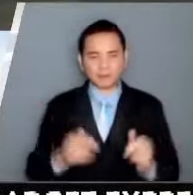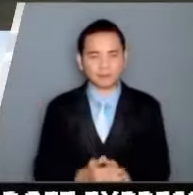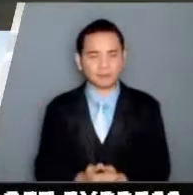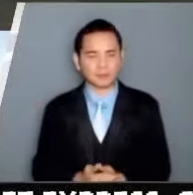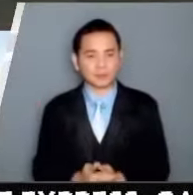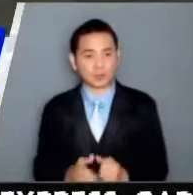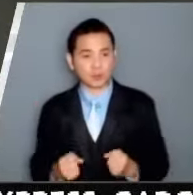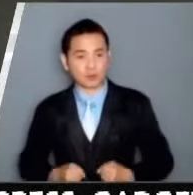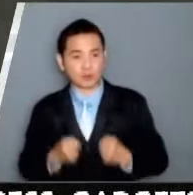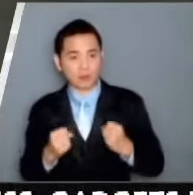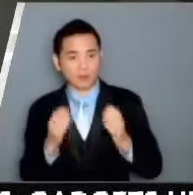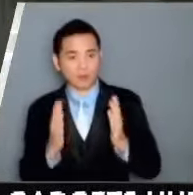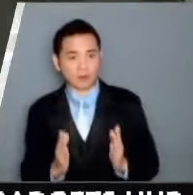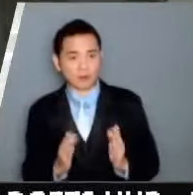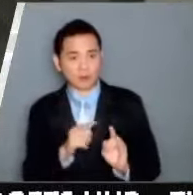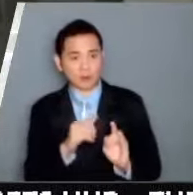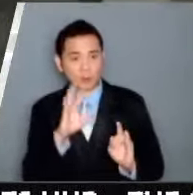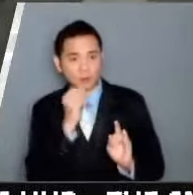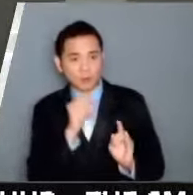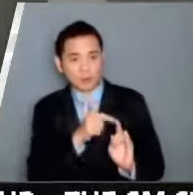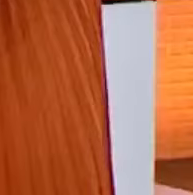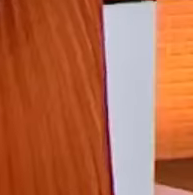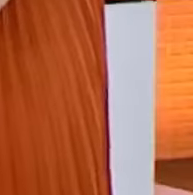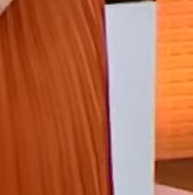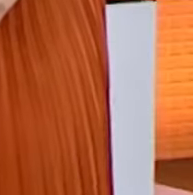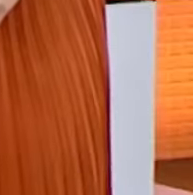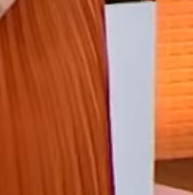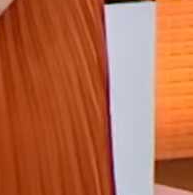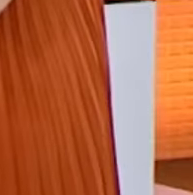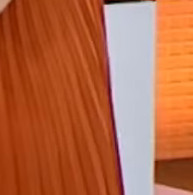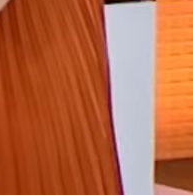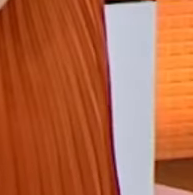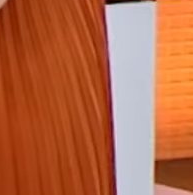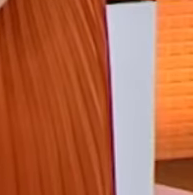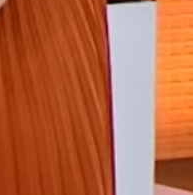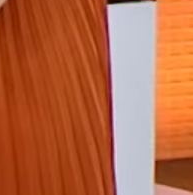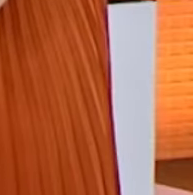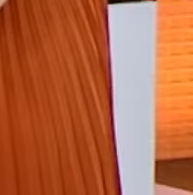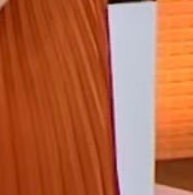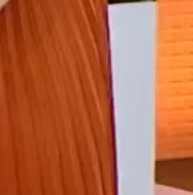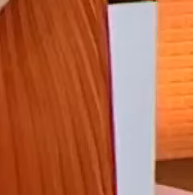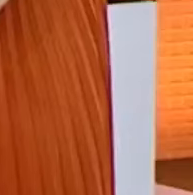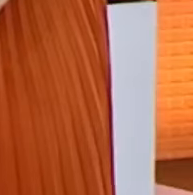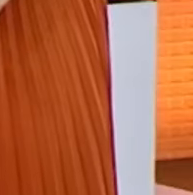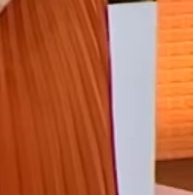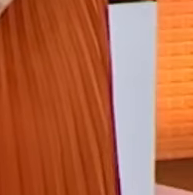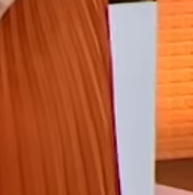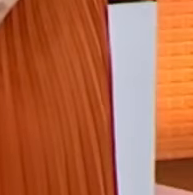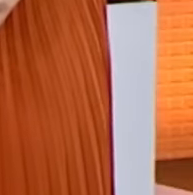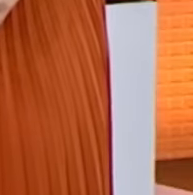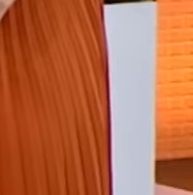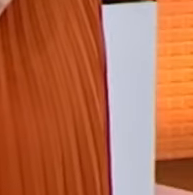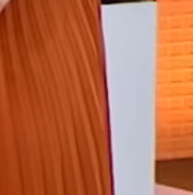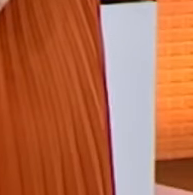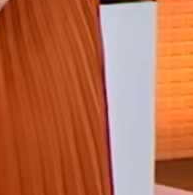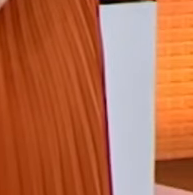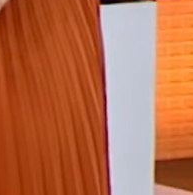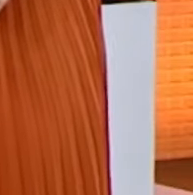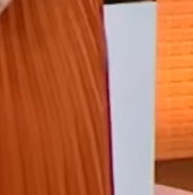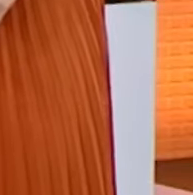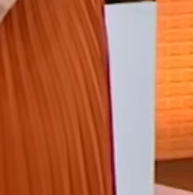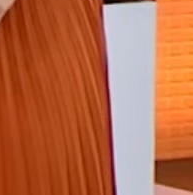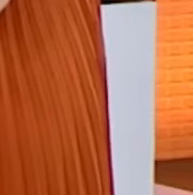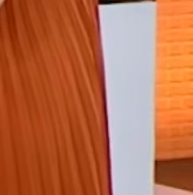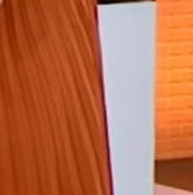Senador Panfilo Lacson. Mga kapuso, para una ka sa mga balita, mag-subscribe sa GMA Integrated News sa